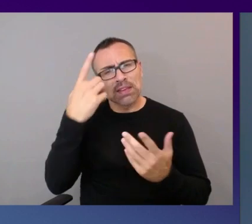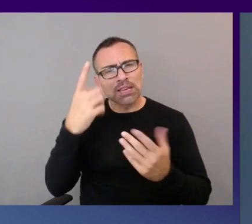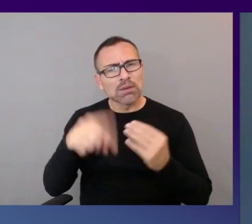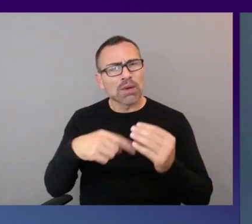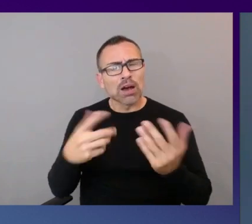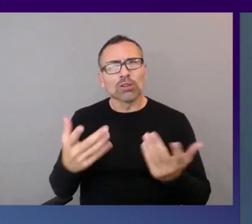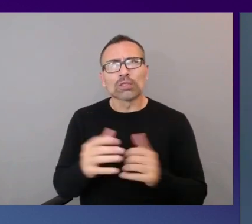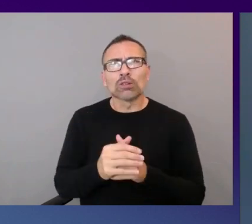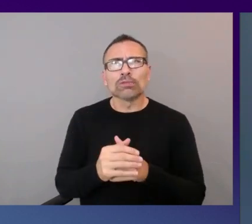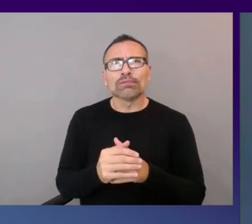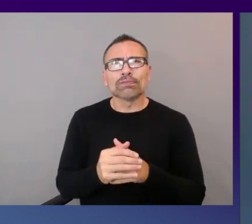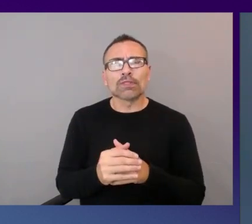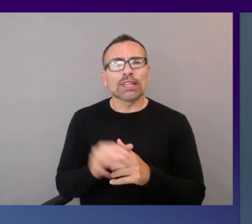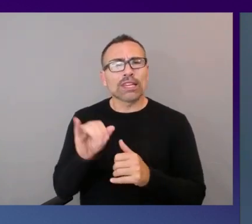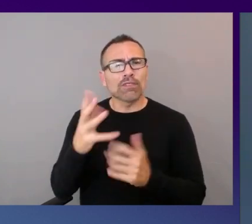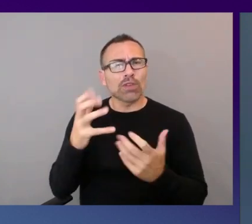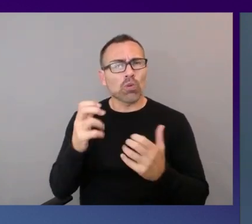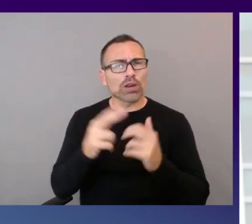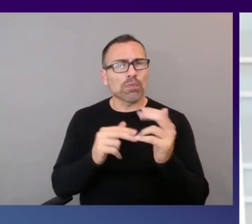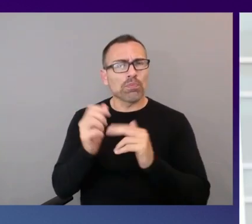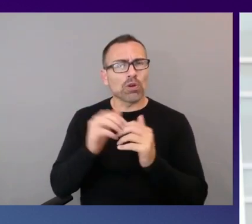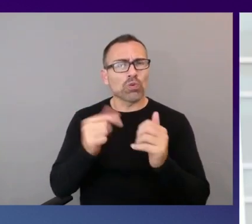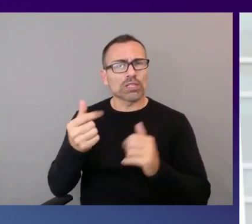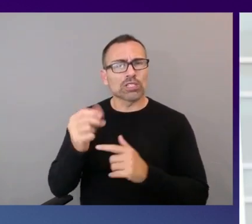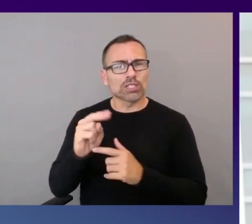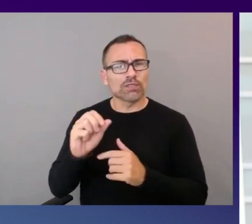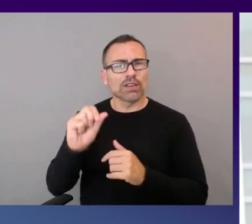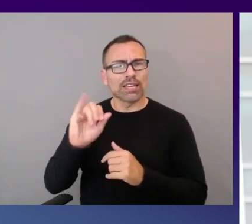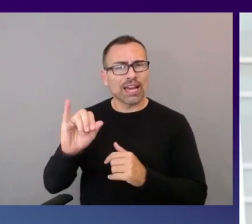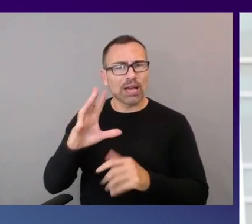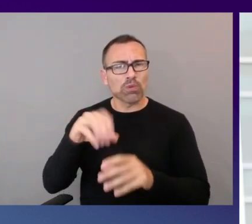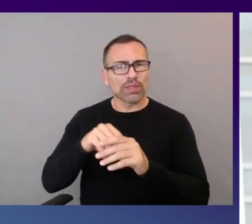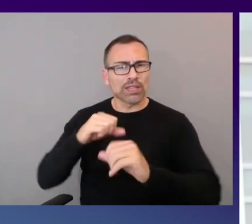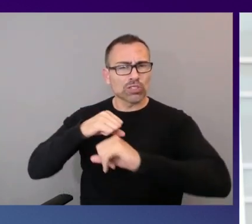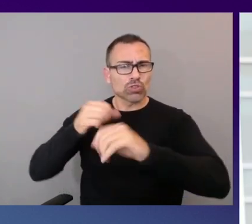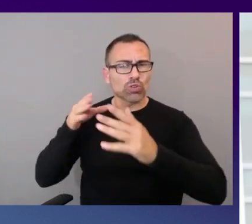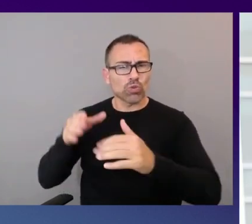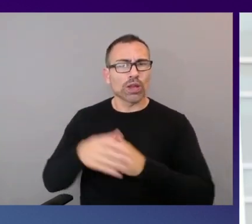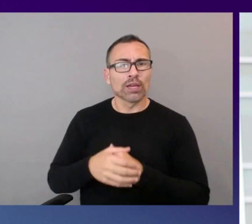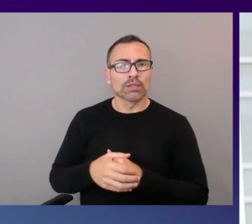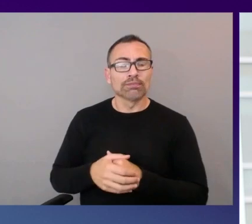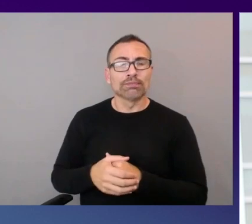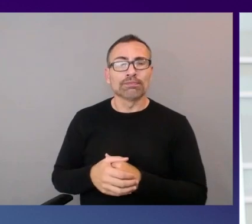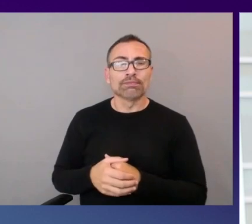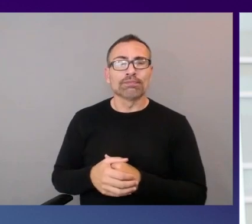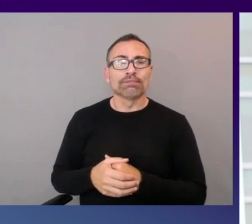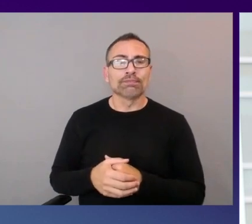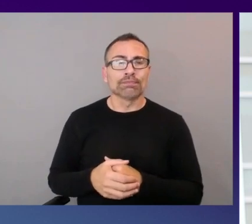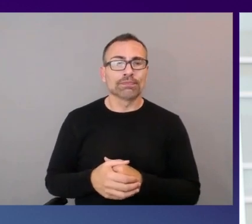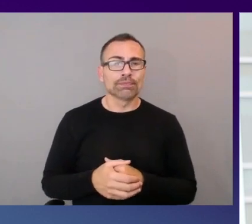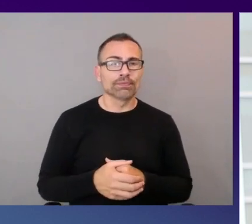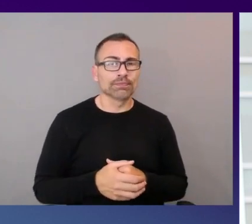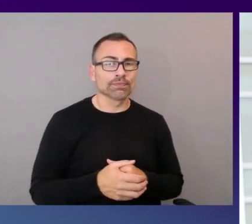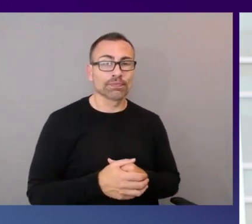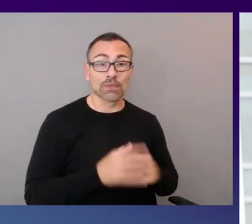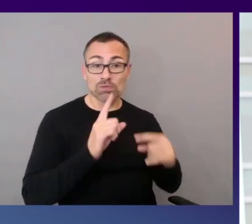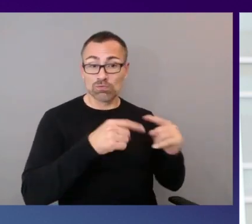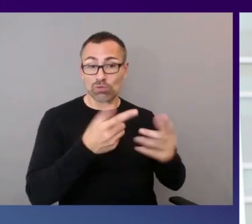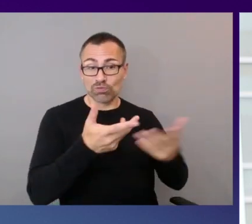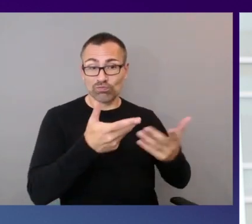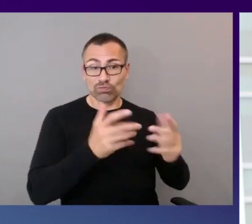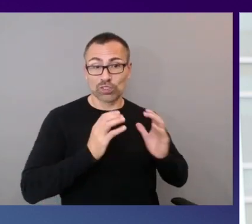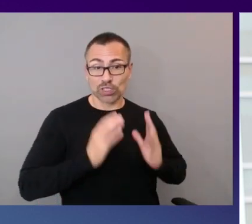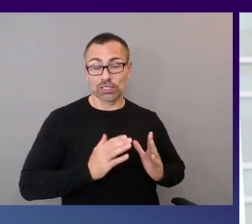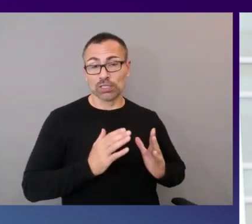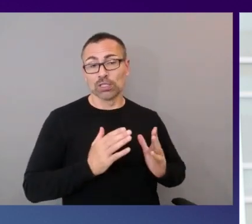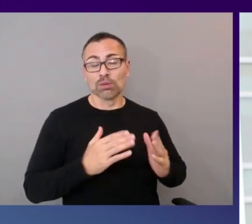build generative AI in a secure way? Well, when I talk to customers, you know, at its most basic, generative AI tools or any